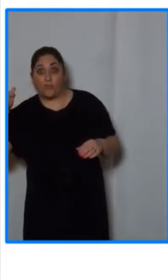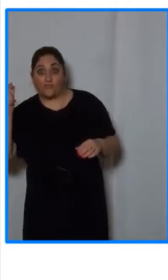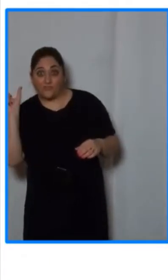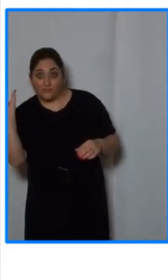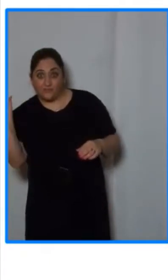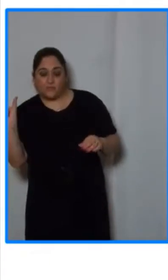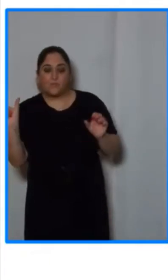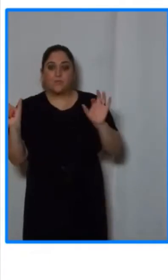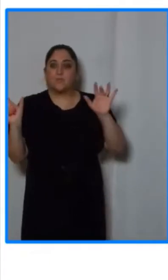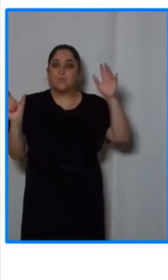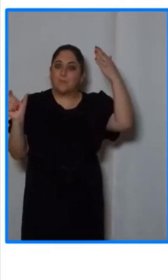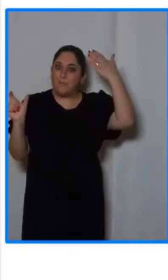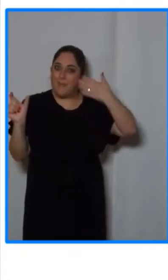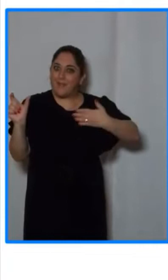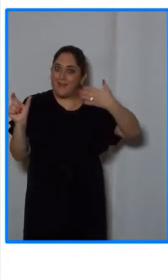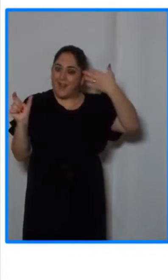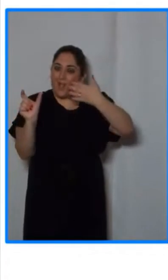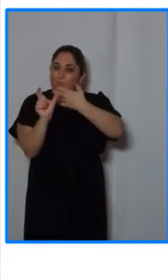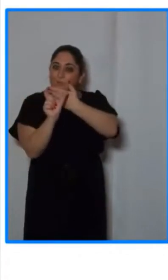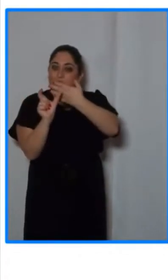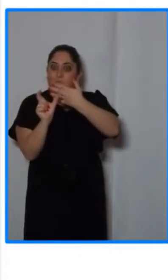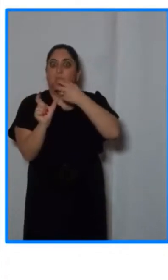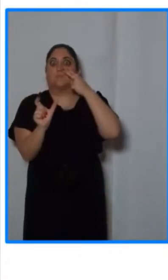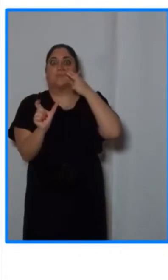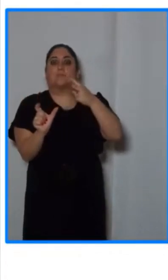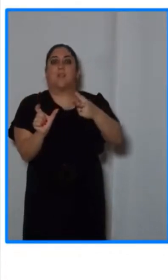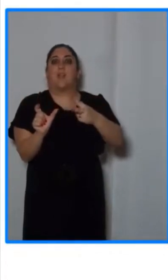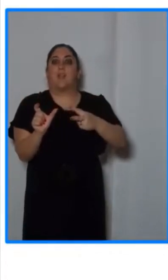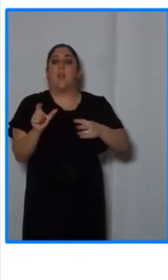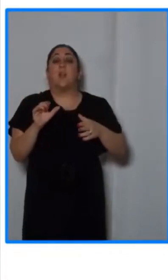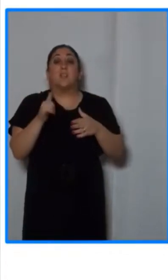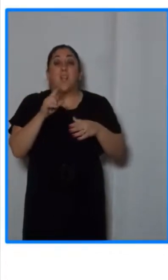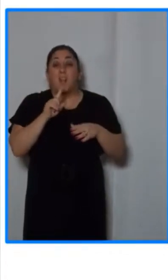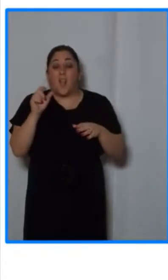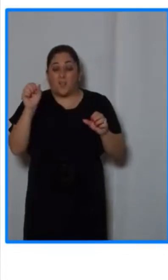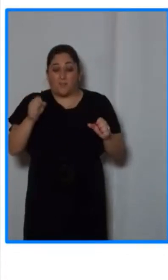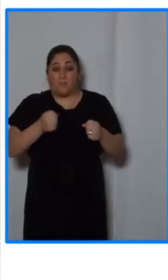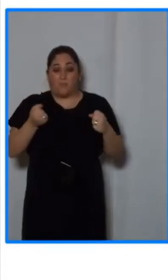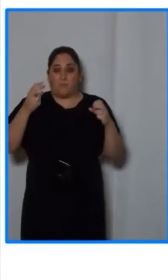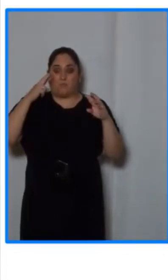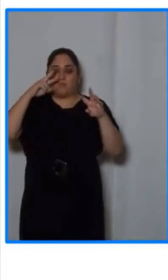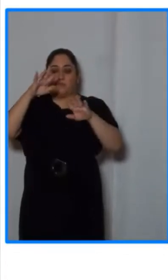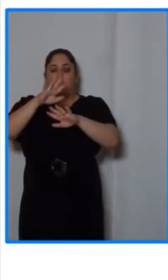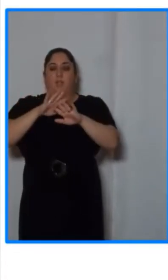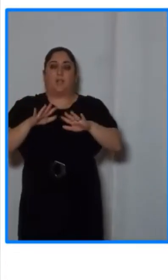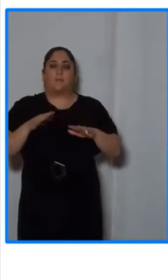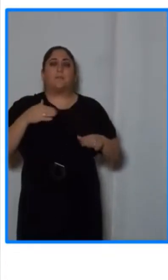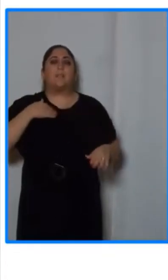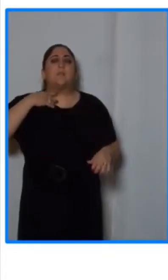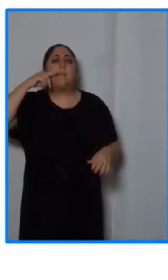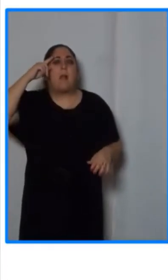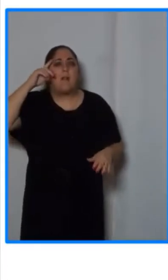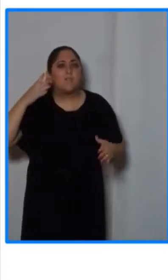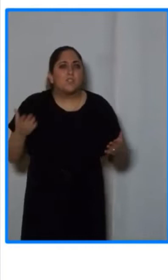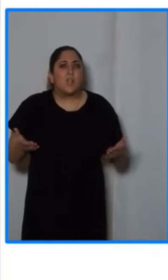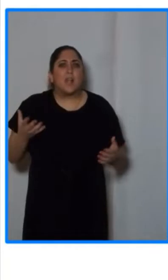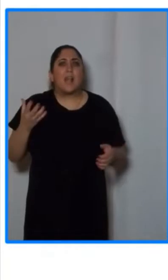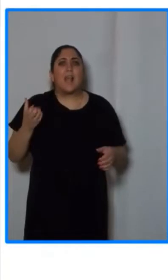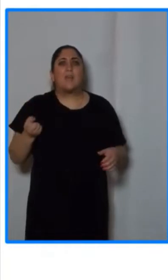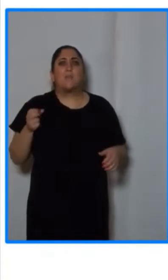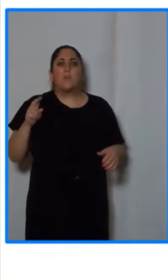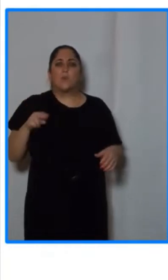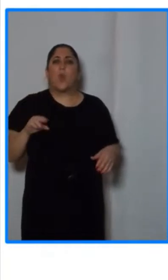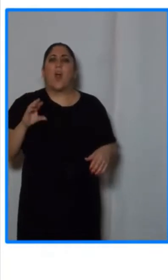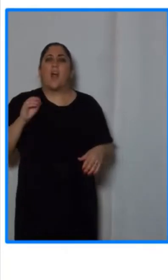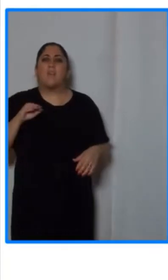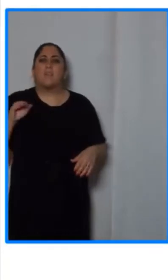someone with low vision or color blindness, it might make it impossible. I do not know why, but there is even this tendency